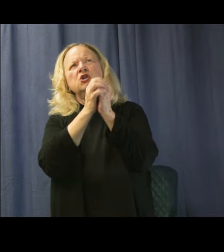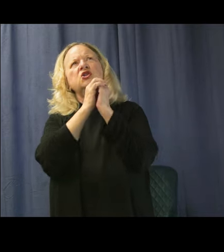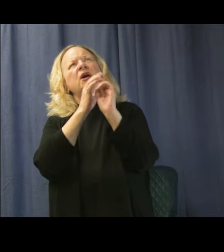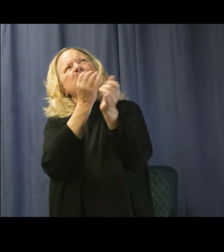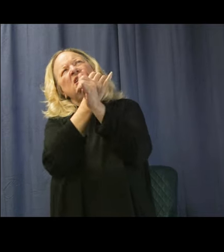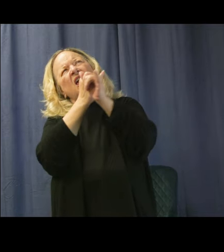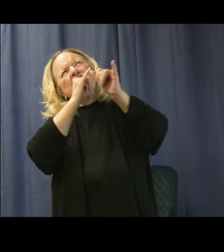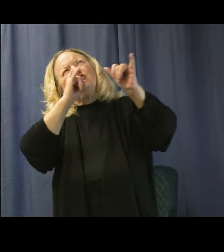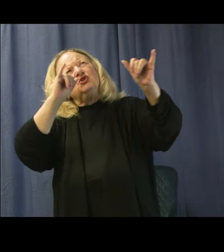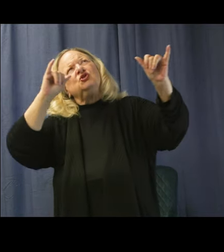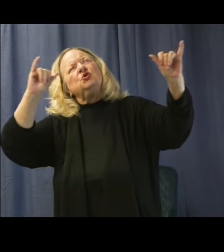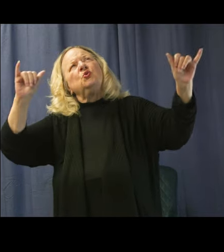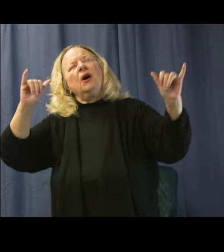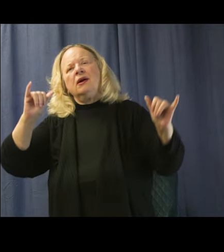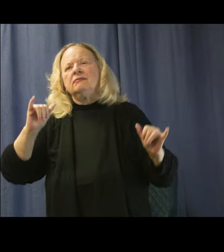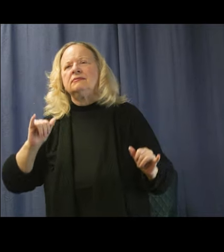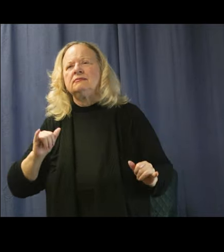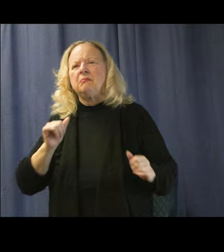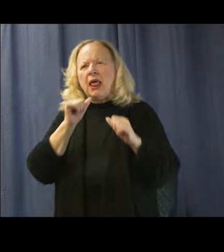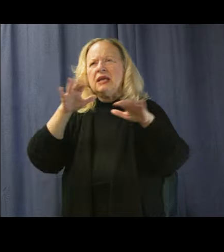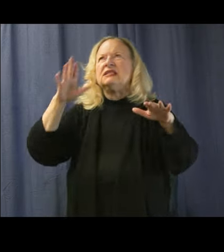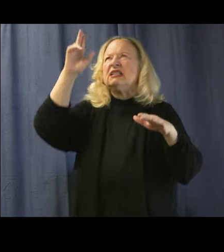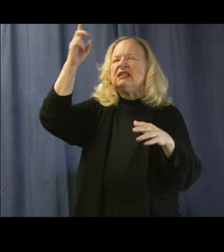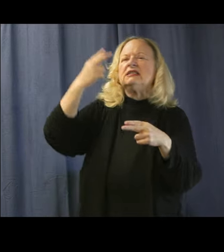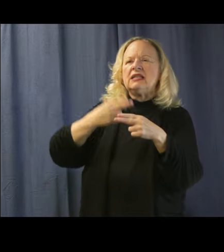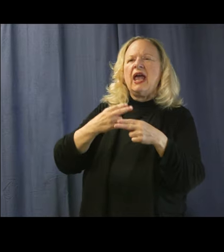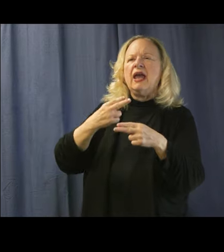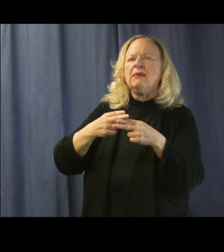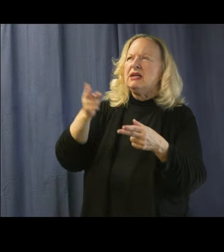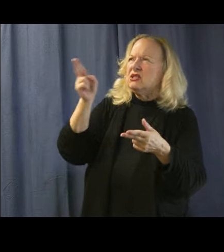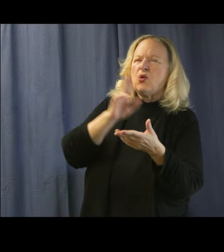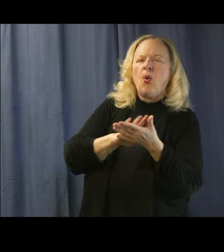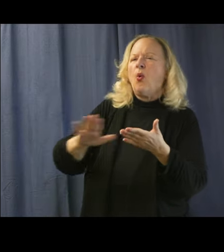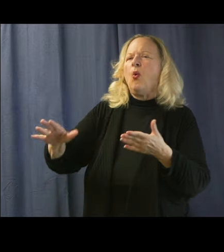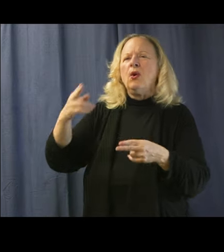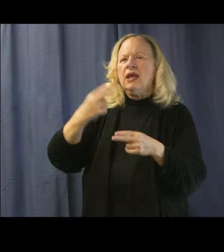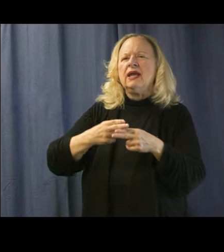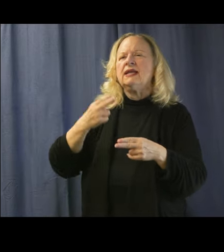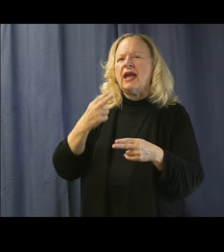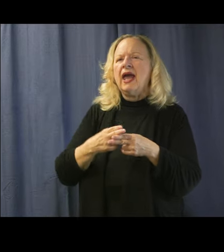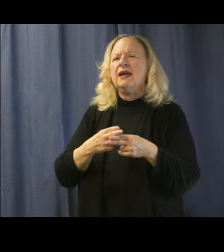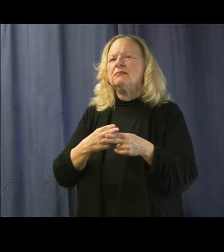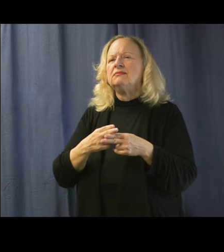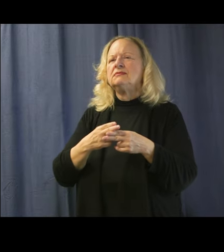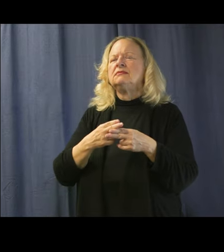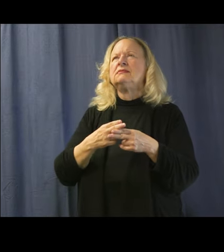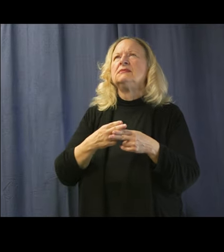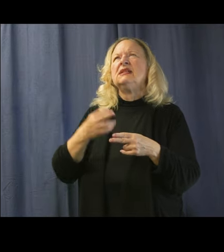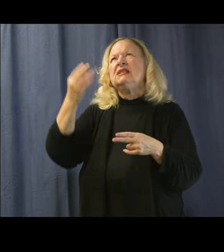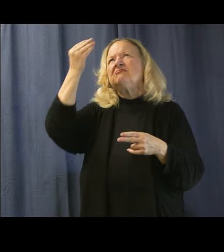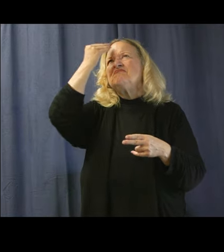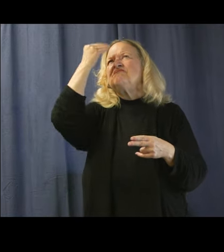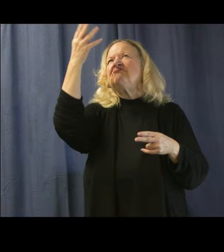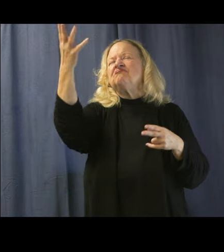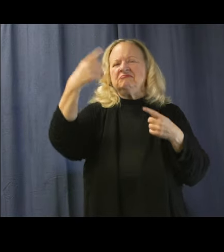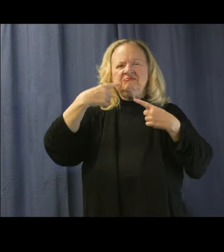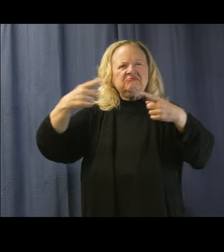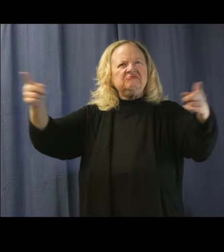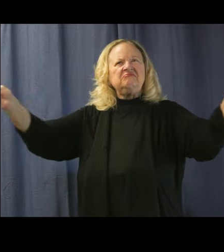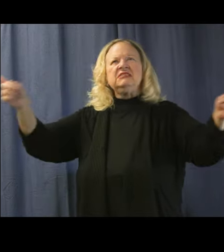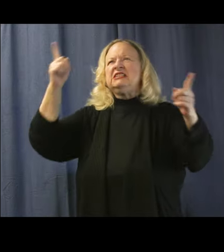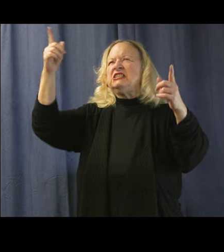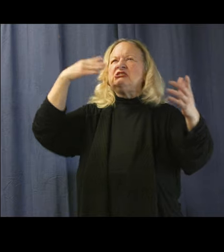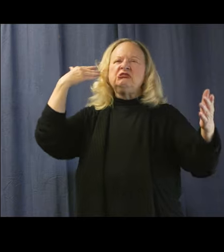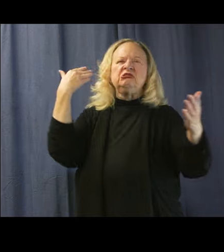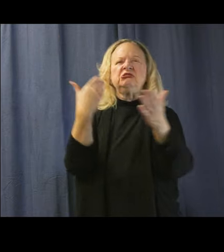to worship Yeshua and bless his name, his holy name, declaring he